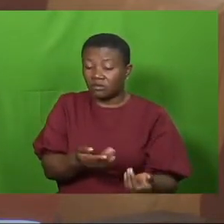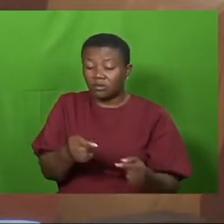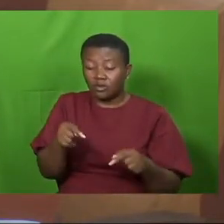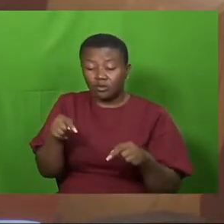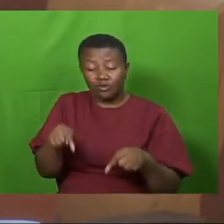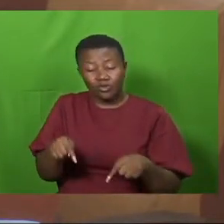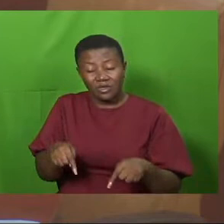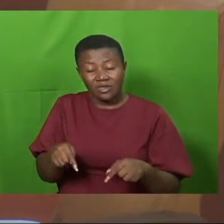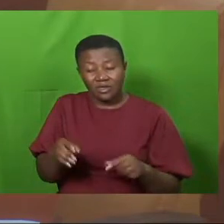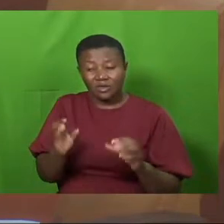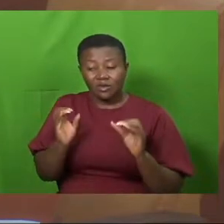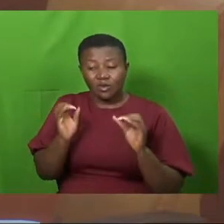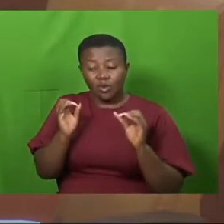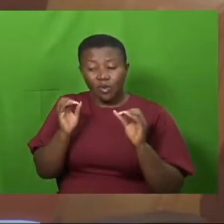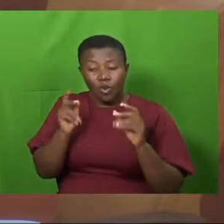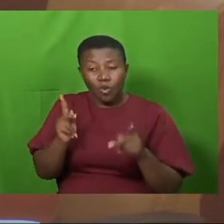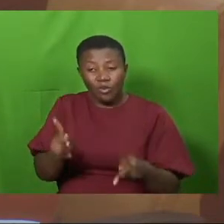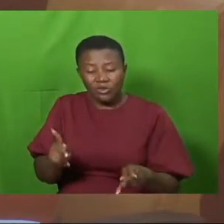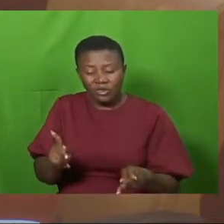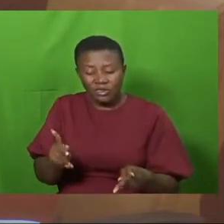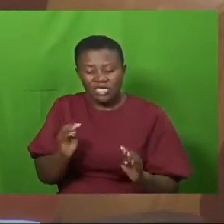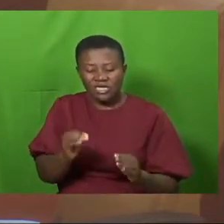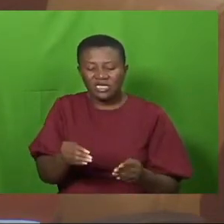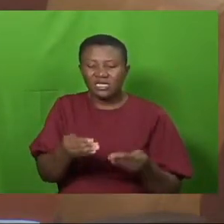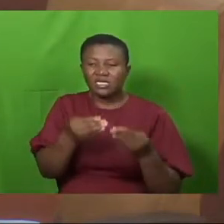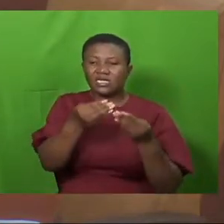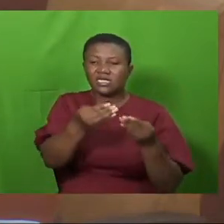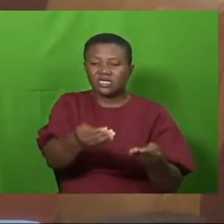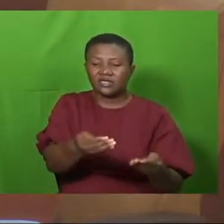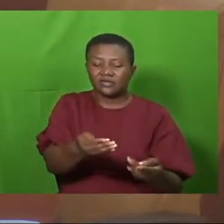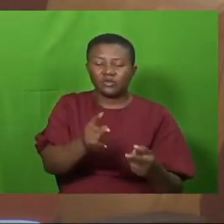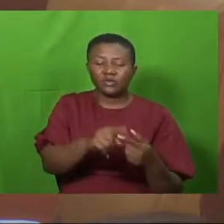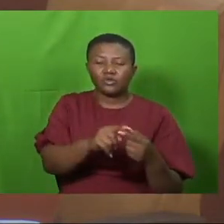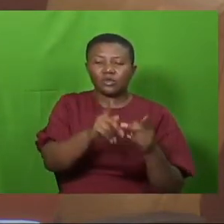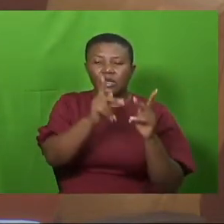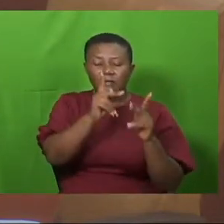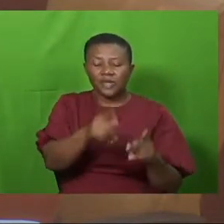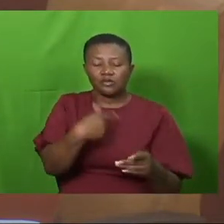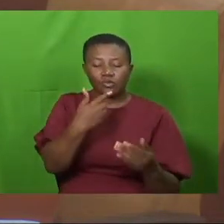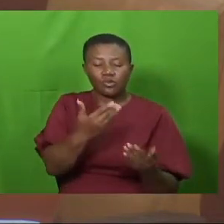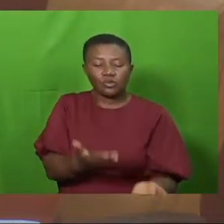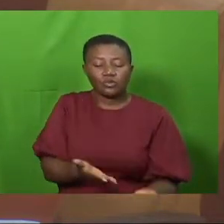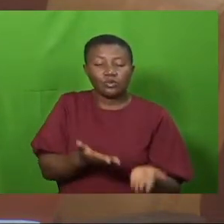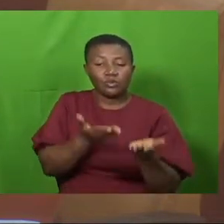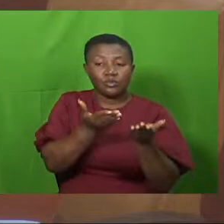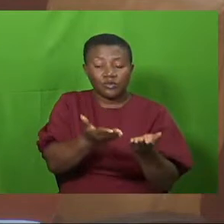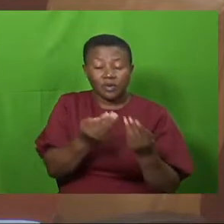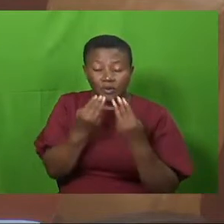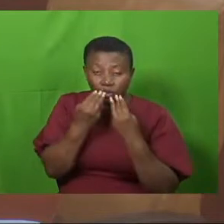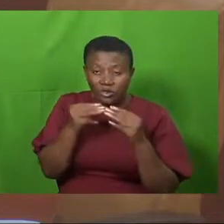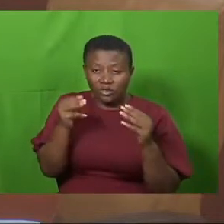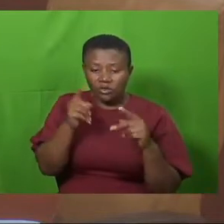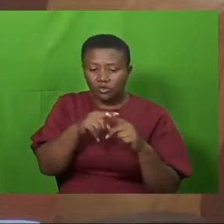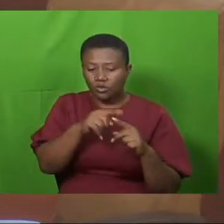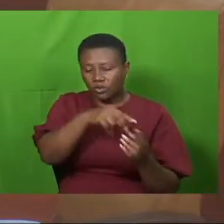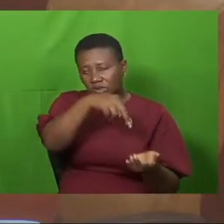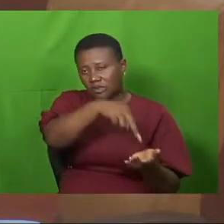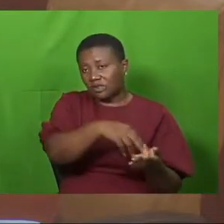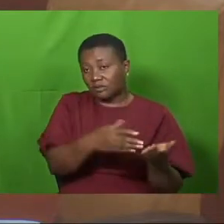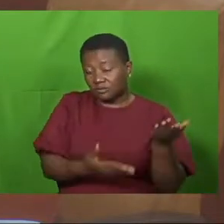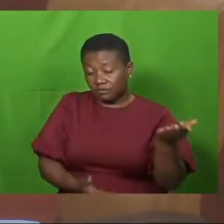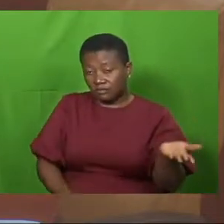was created for the mover of the motion to move to the bar to speak there. Mr. Speaker, it